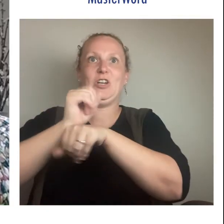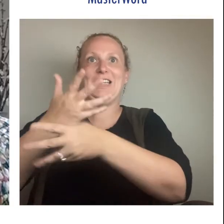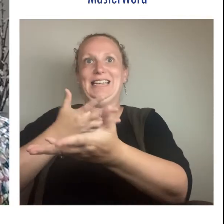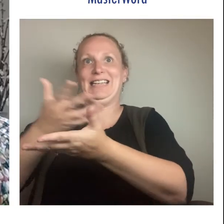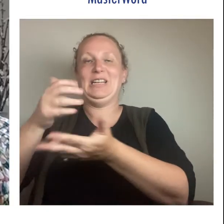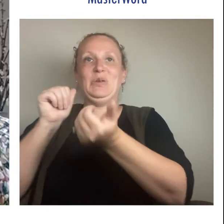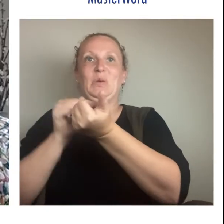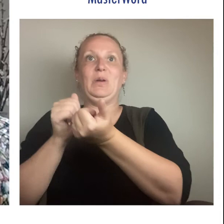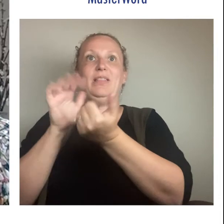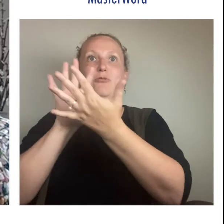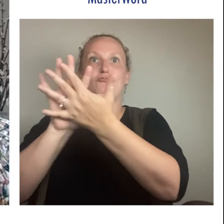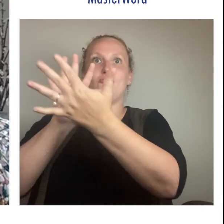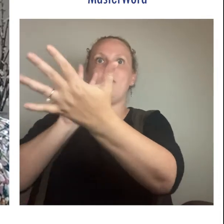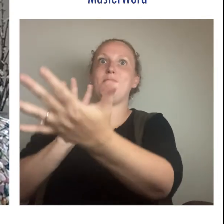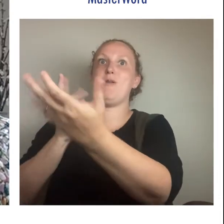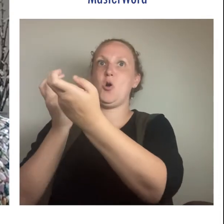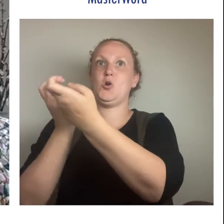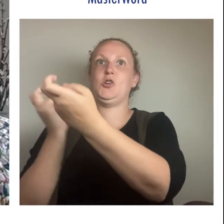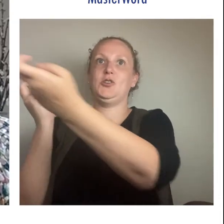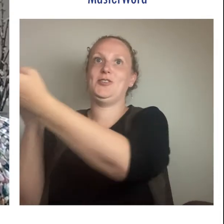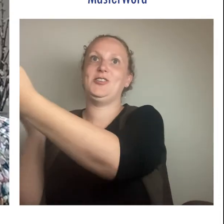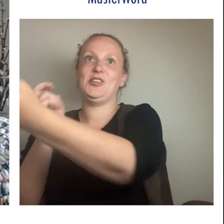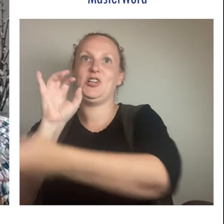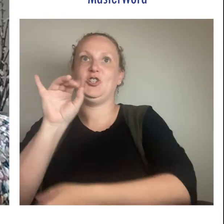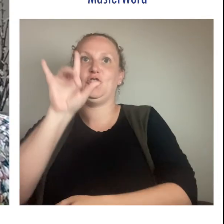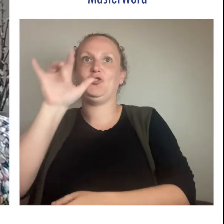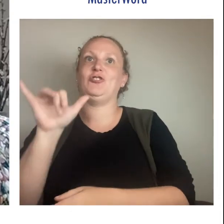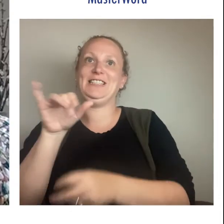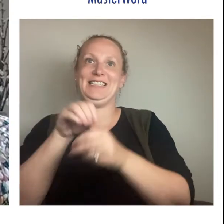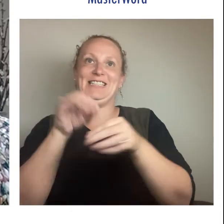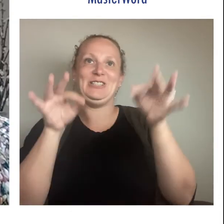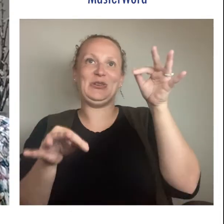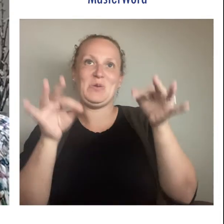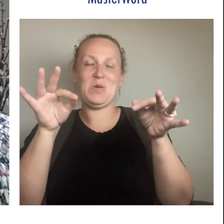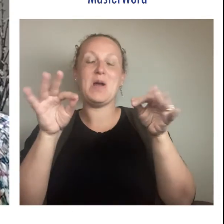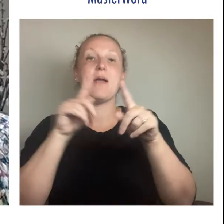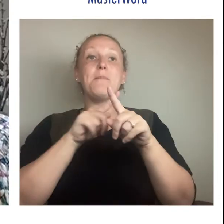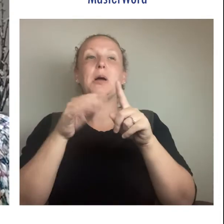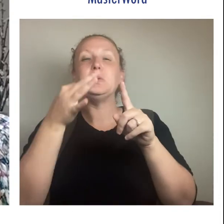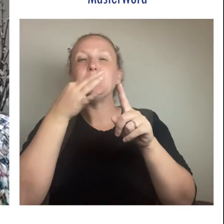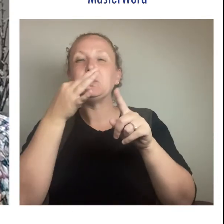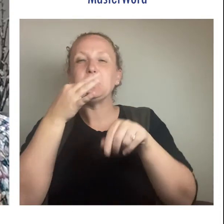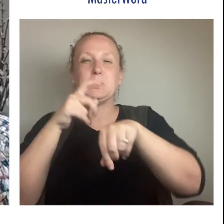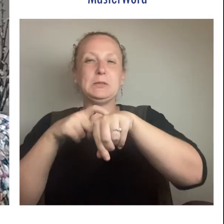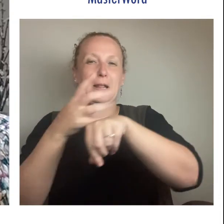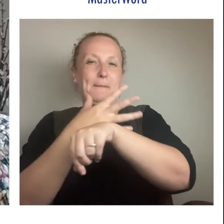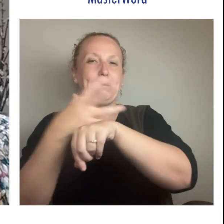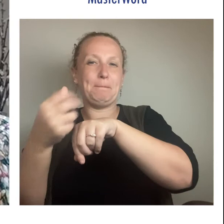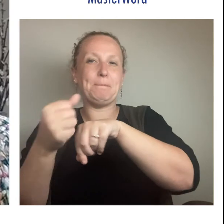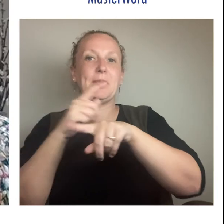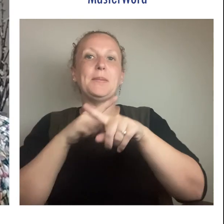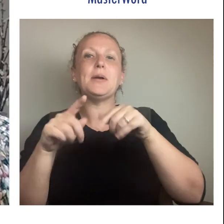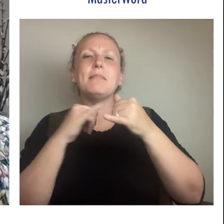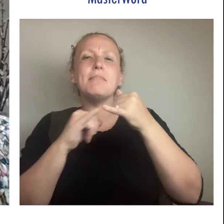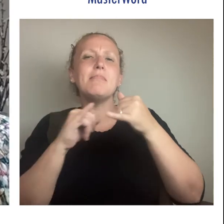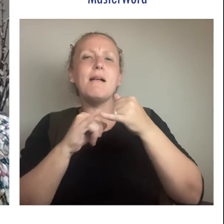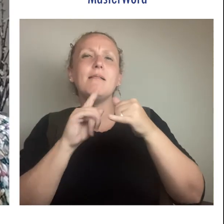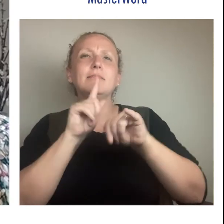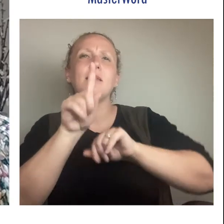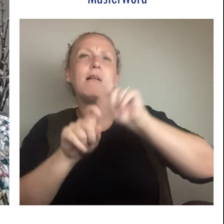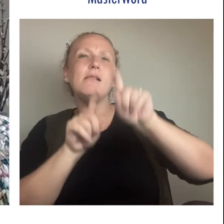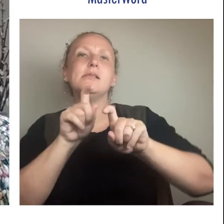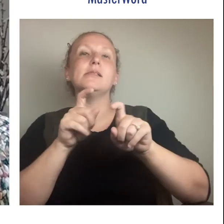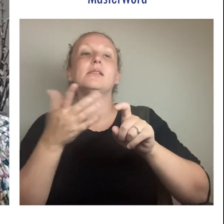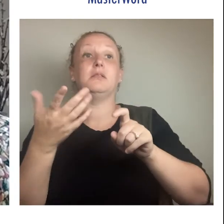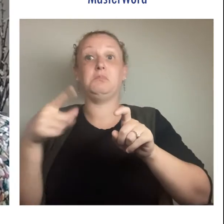jury and the dynamic of remote jury in courts. But wrapping up, I wanted to ask you, what advice